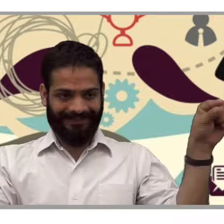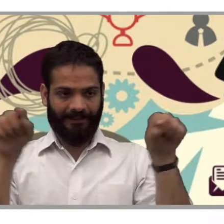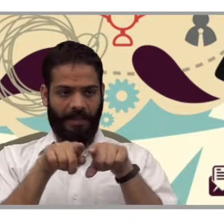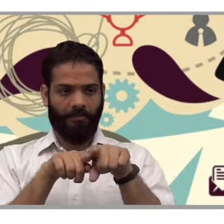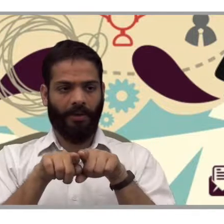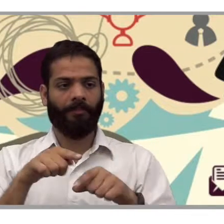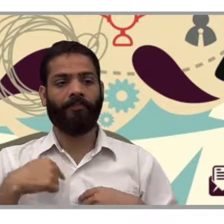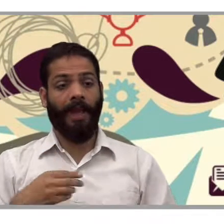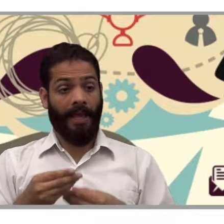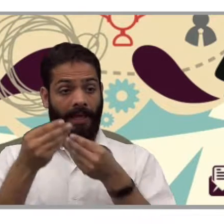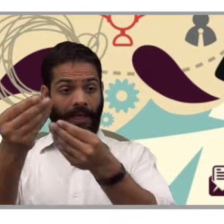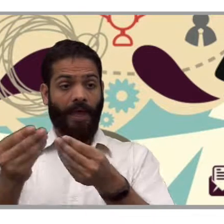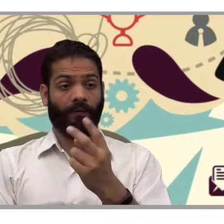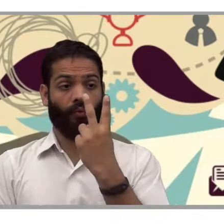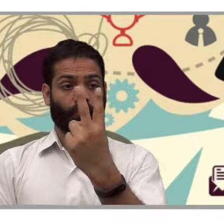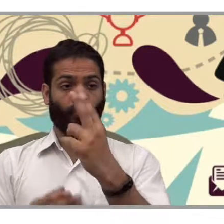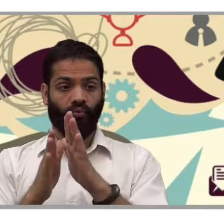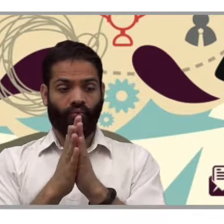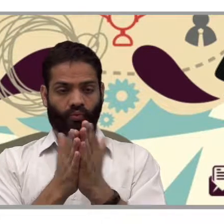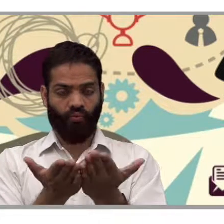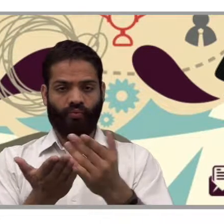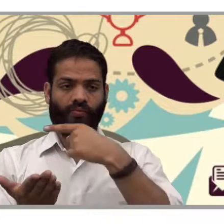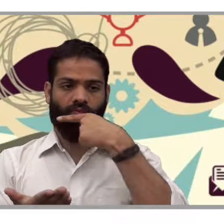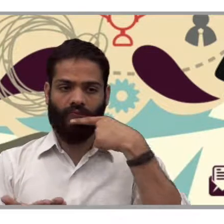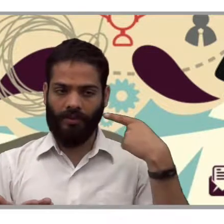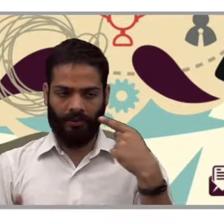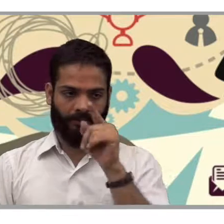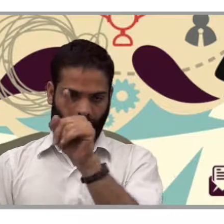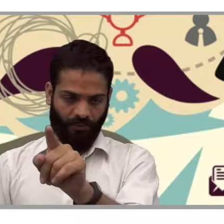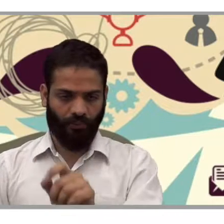In cases where a noun is modified by a numeral and an